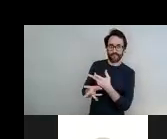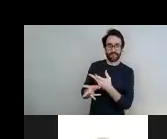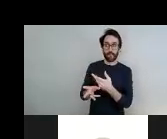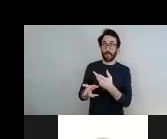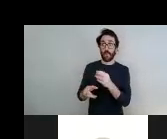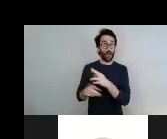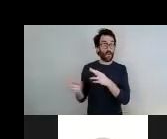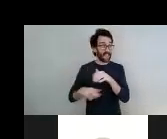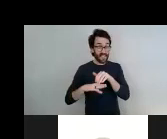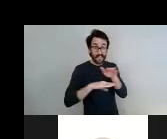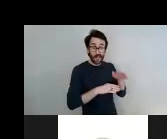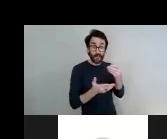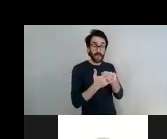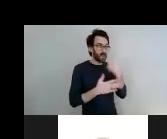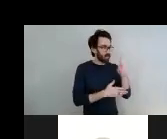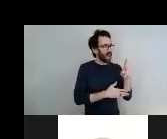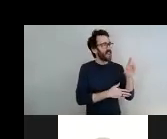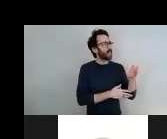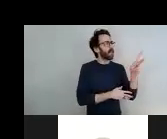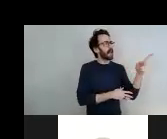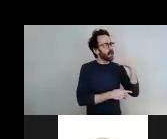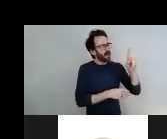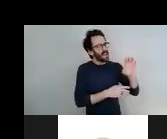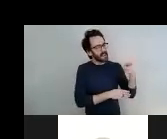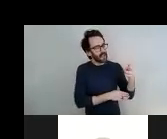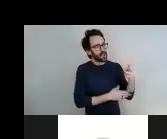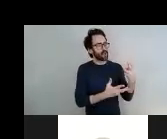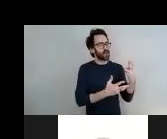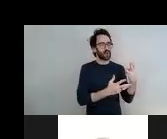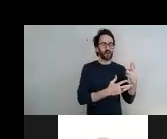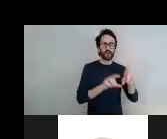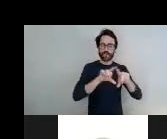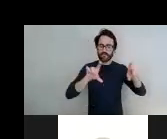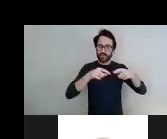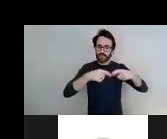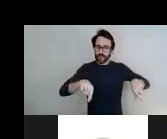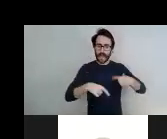funds elsewhere because they don't have access to a bank account.